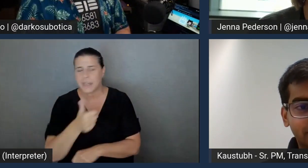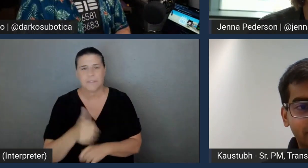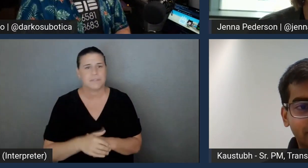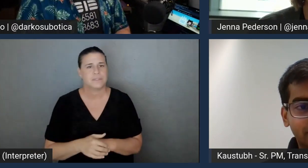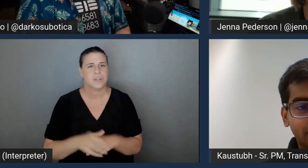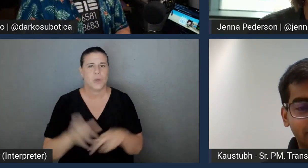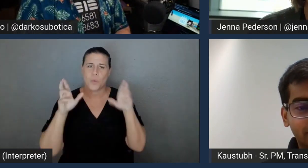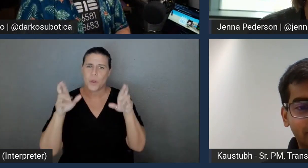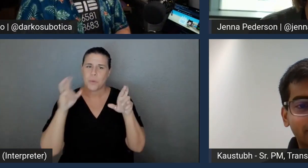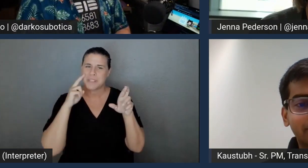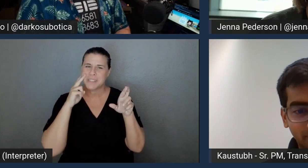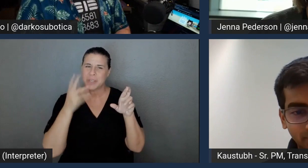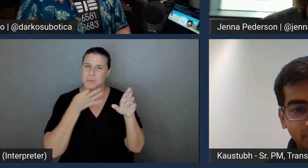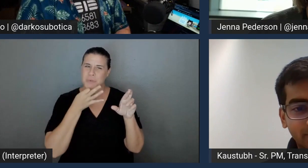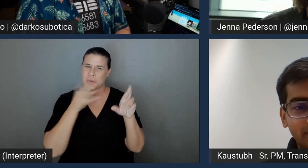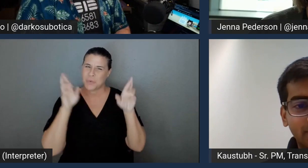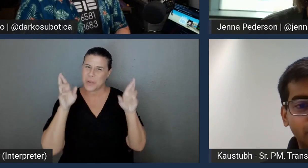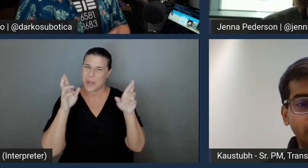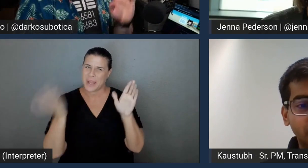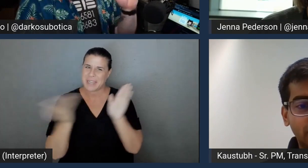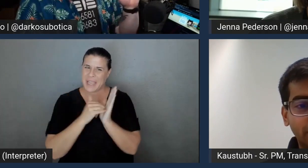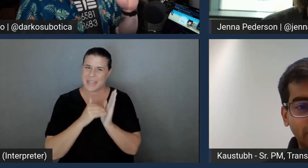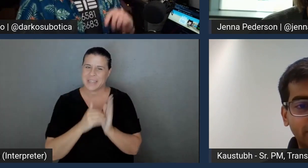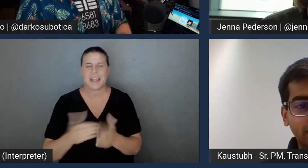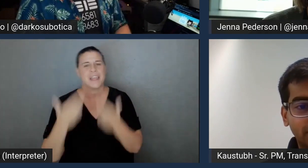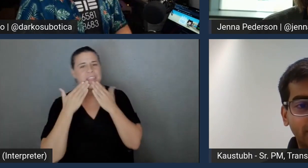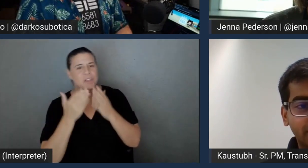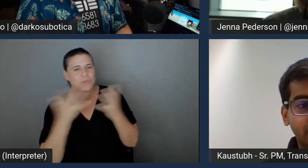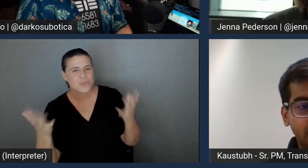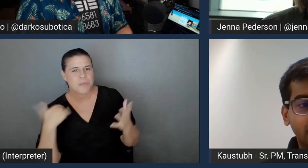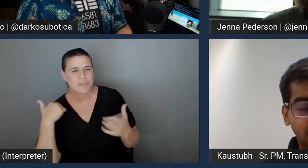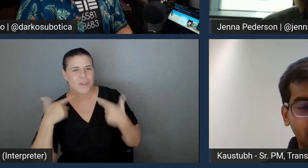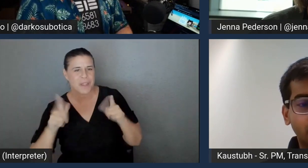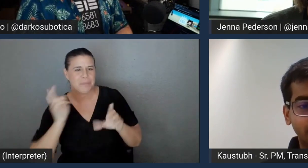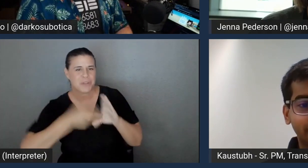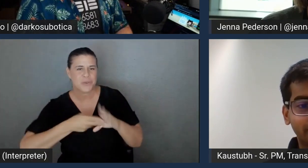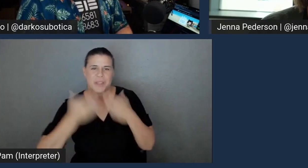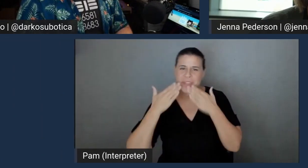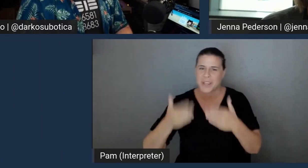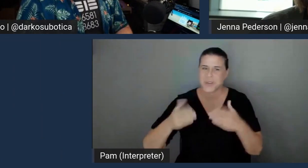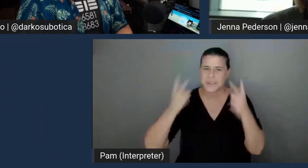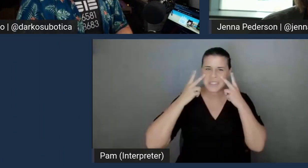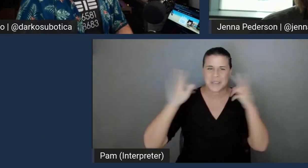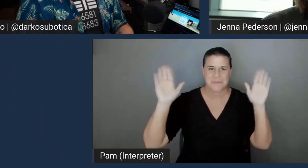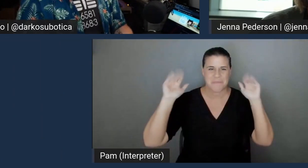we hope to see you sometime soon on this show as well. Thank you so much for having me. Thanks. Bye.